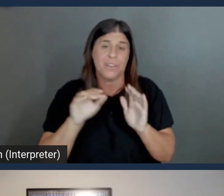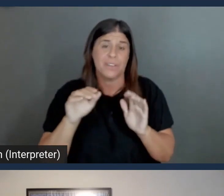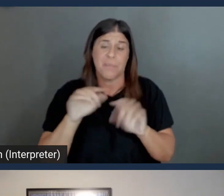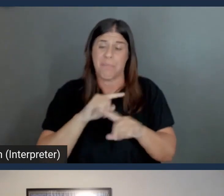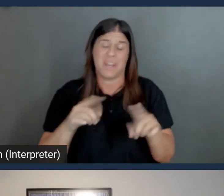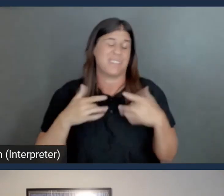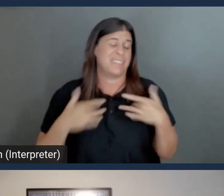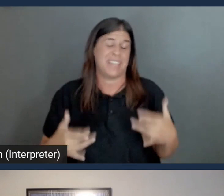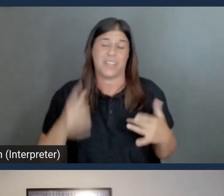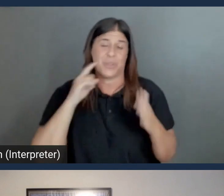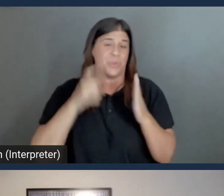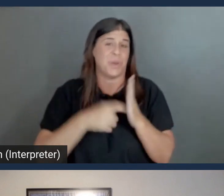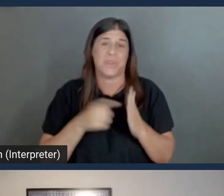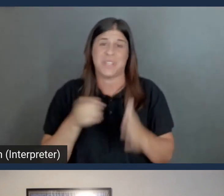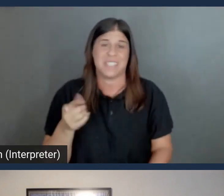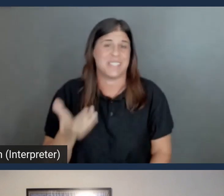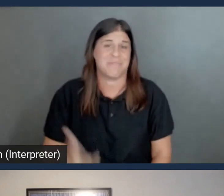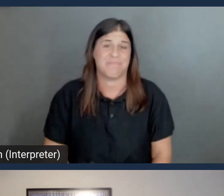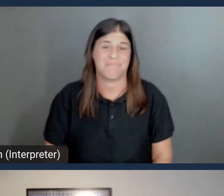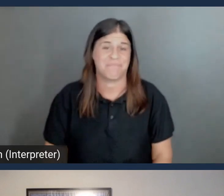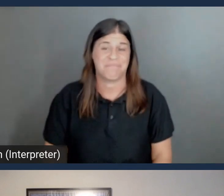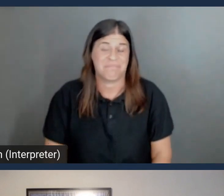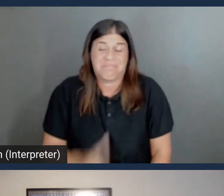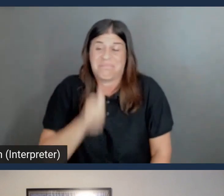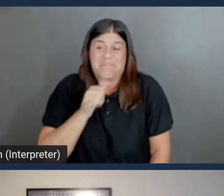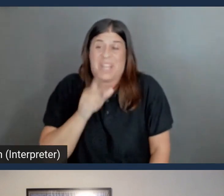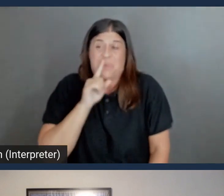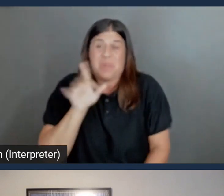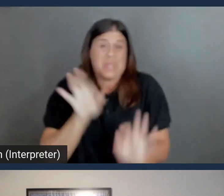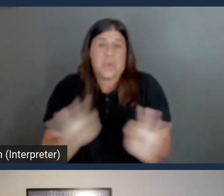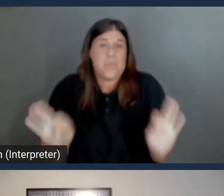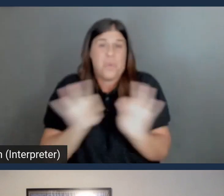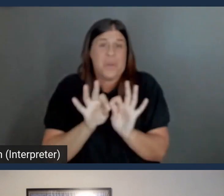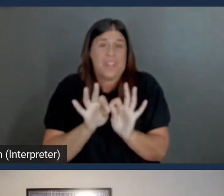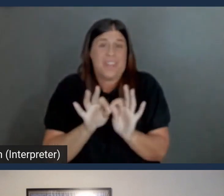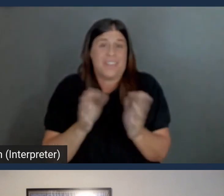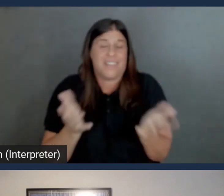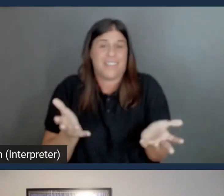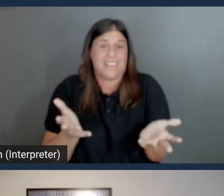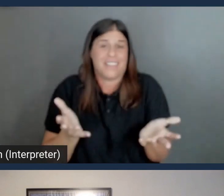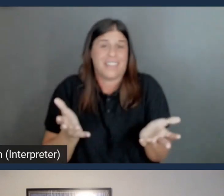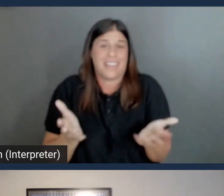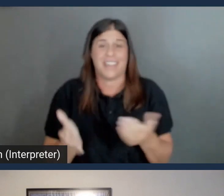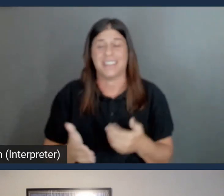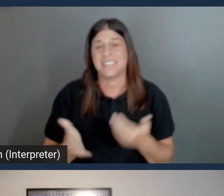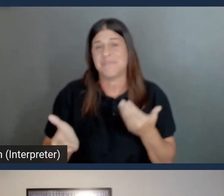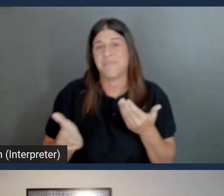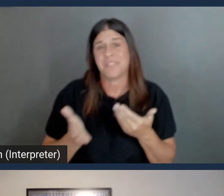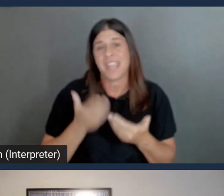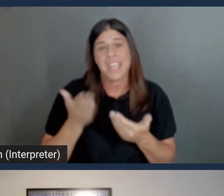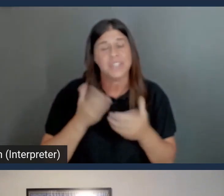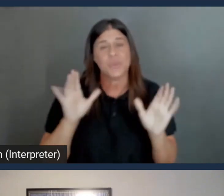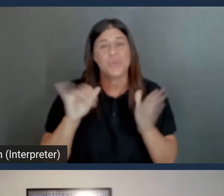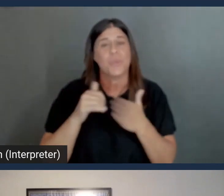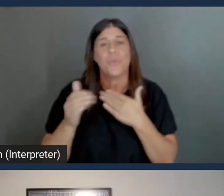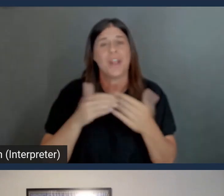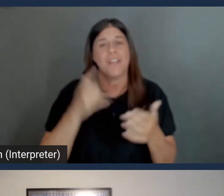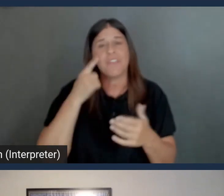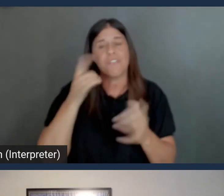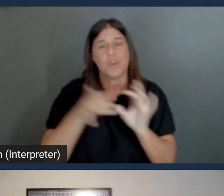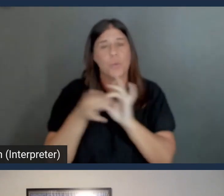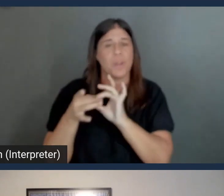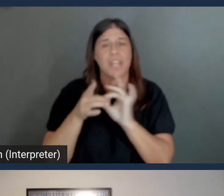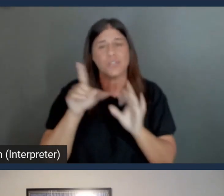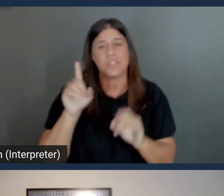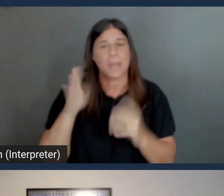find out that it's, not necessarily worth, it's easier to do in, whatever, relational database you're probably